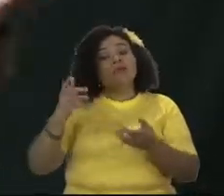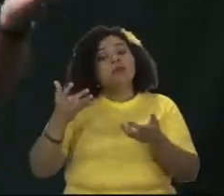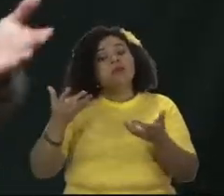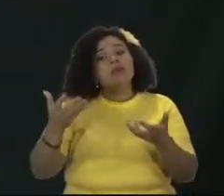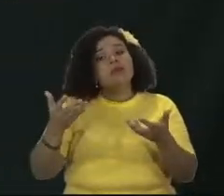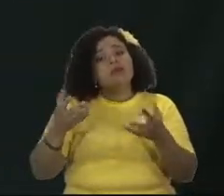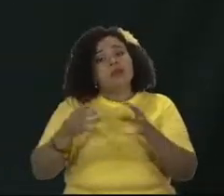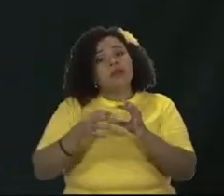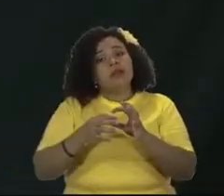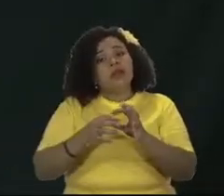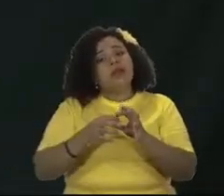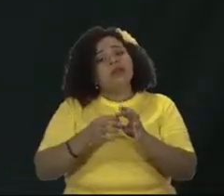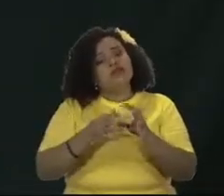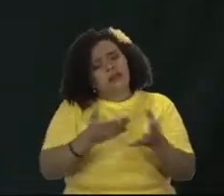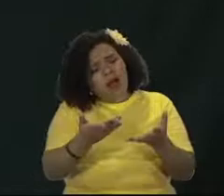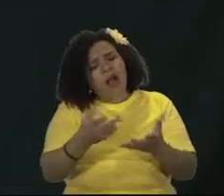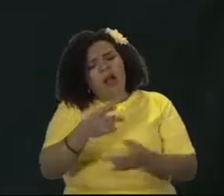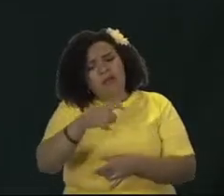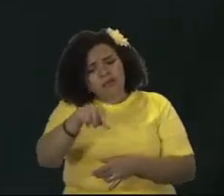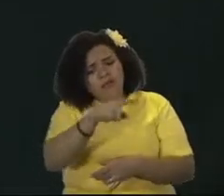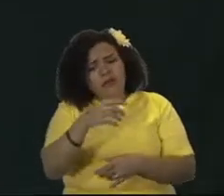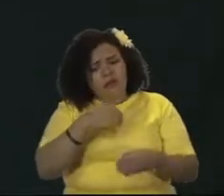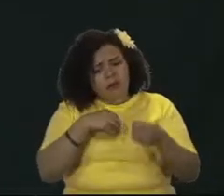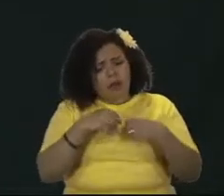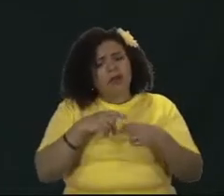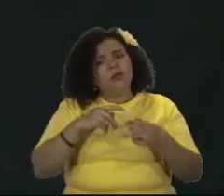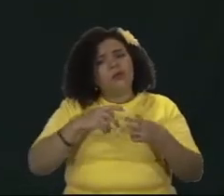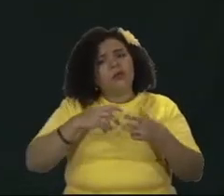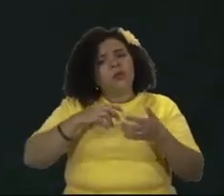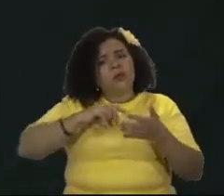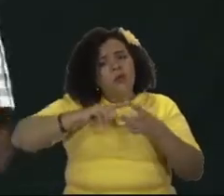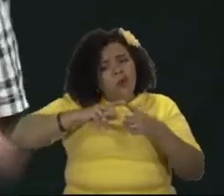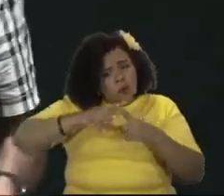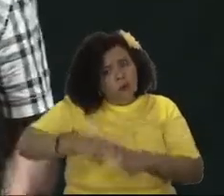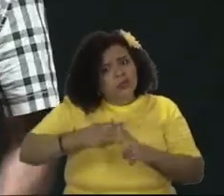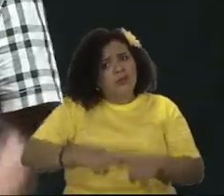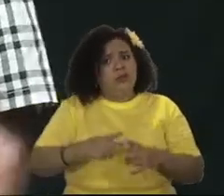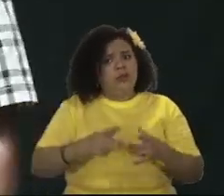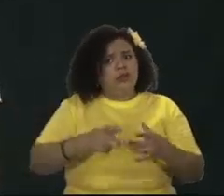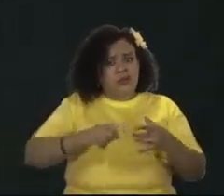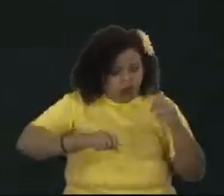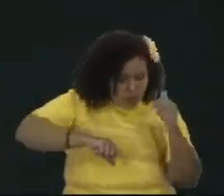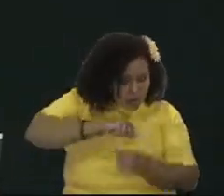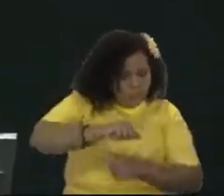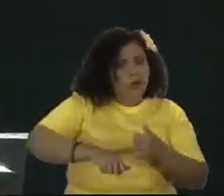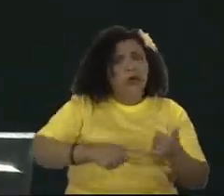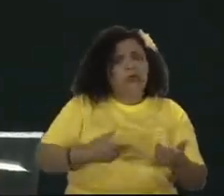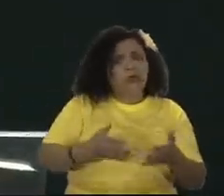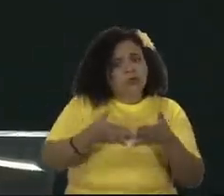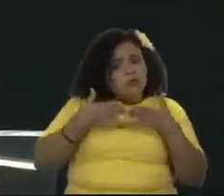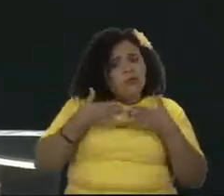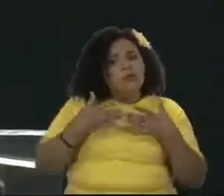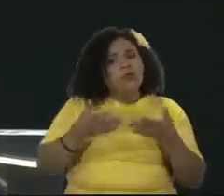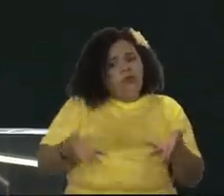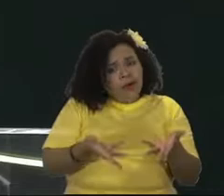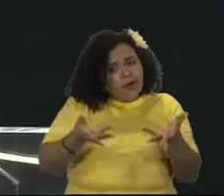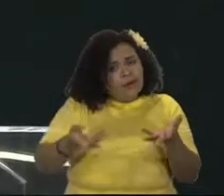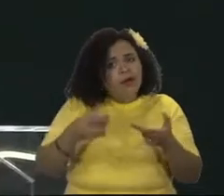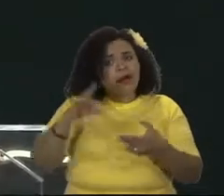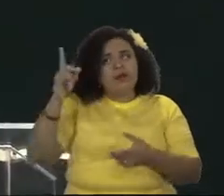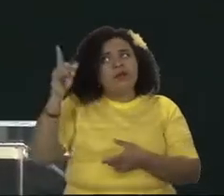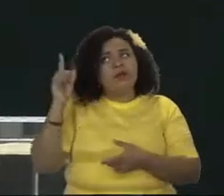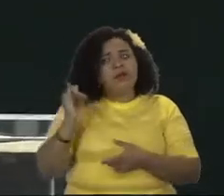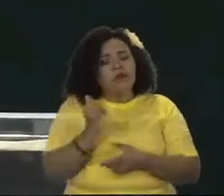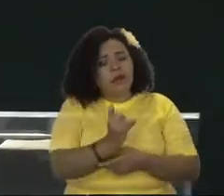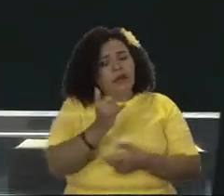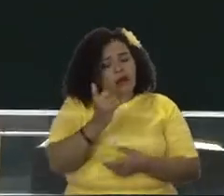the tools to come back and fix once again to start to do copies right once again.